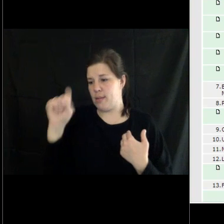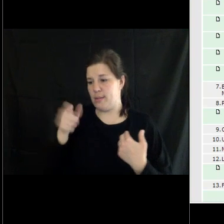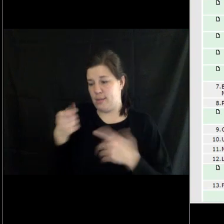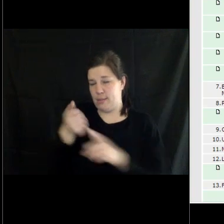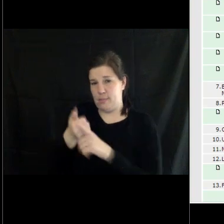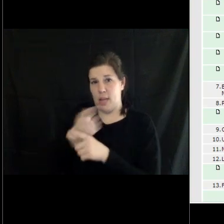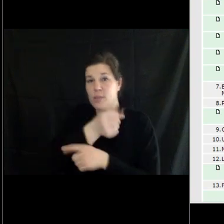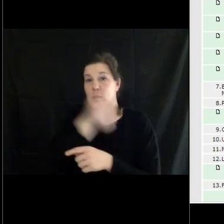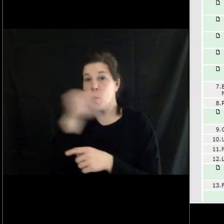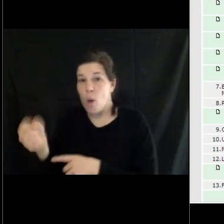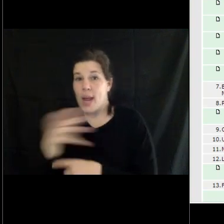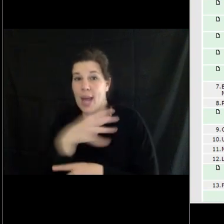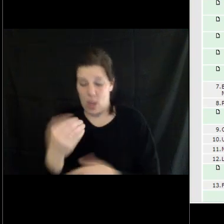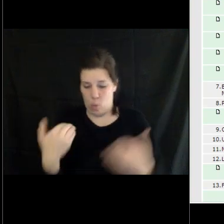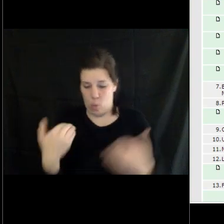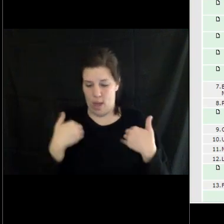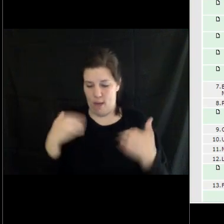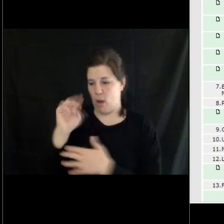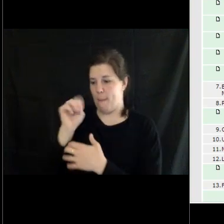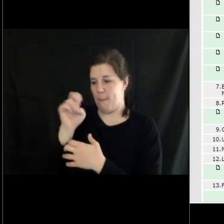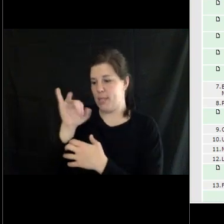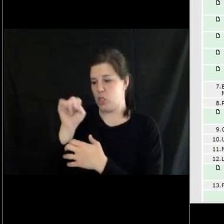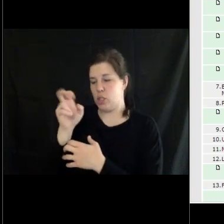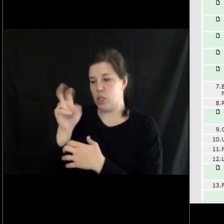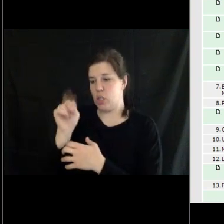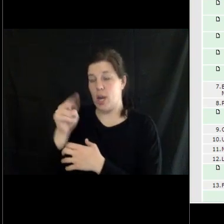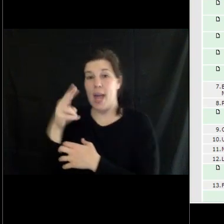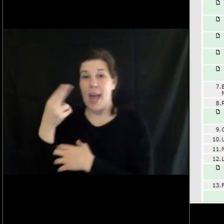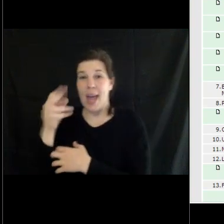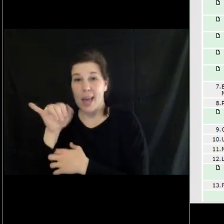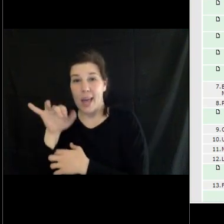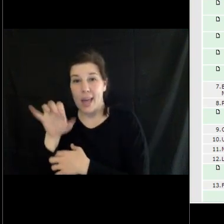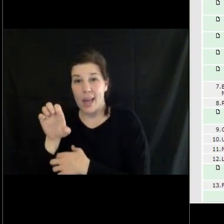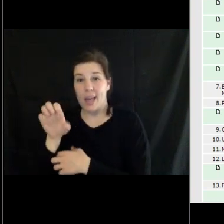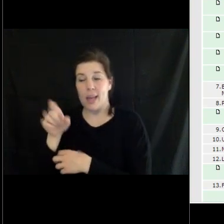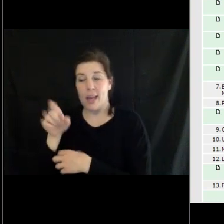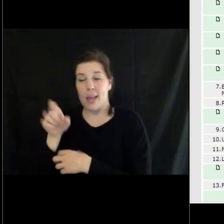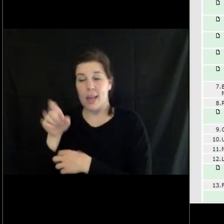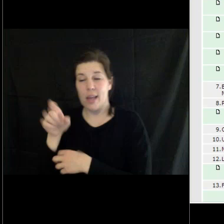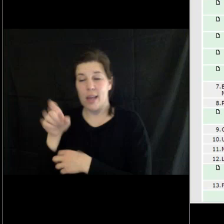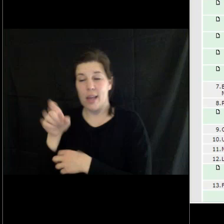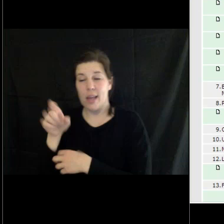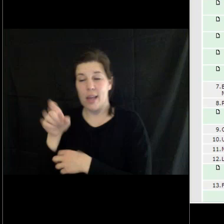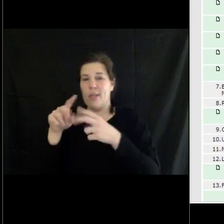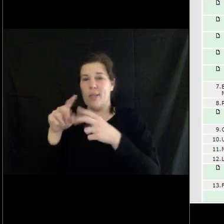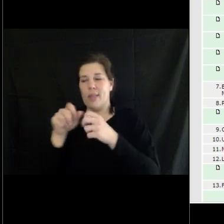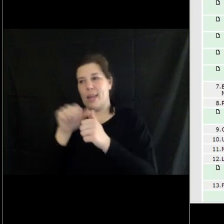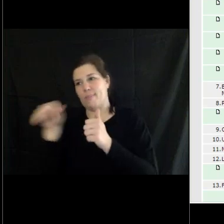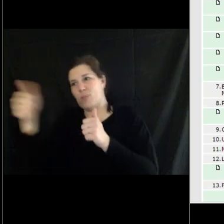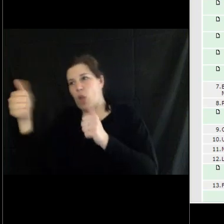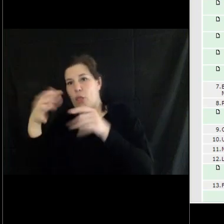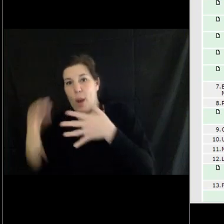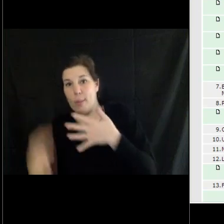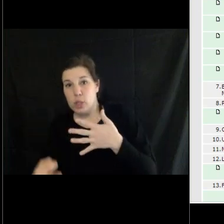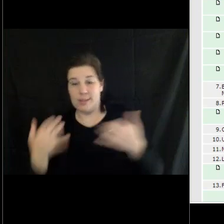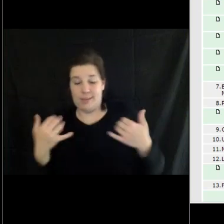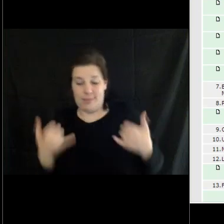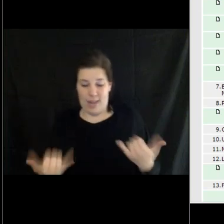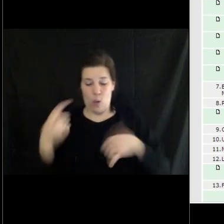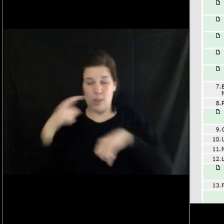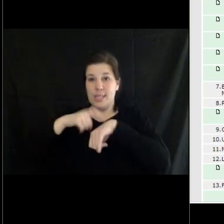have Commissioner Hay serving in that as an alternative. So now it comes the time